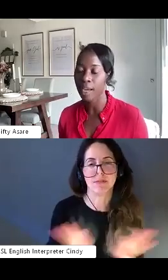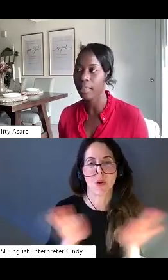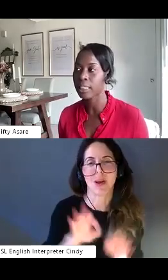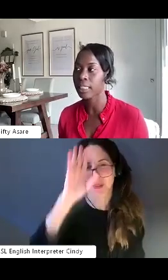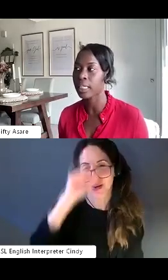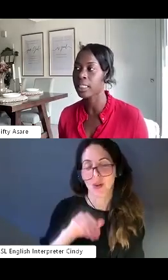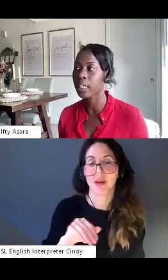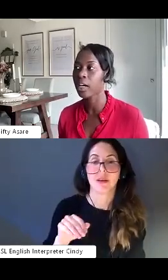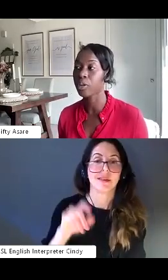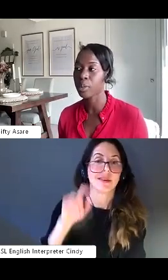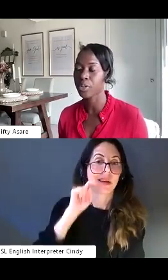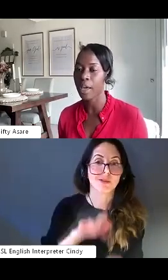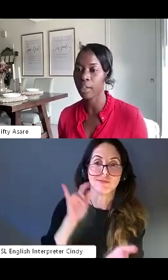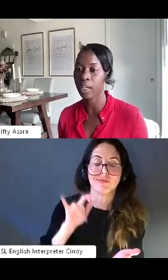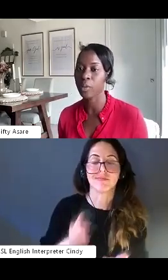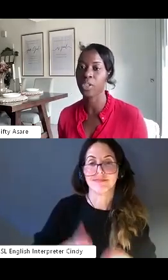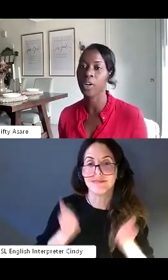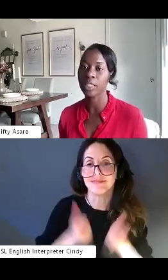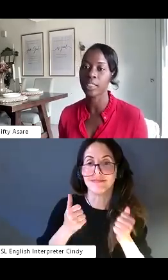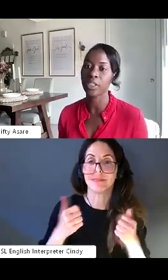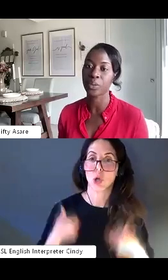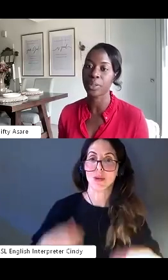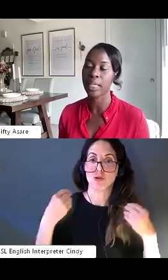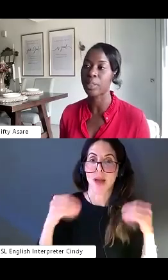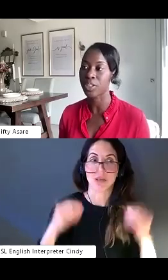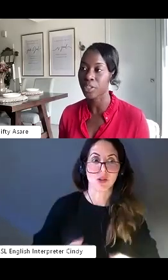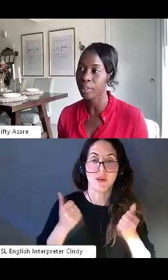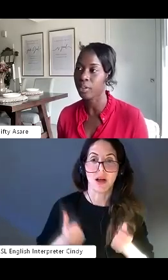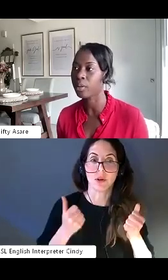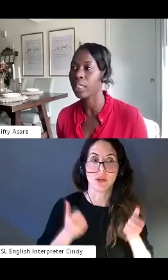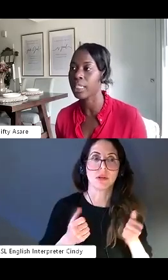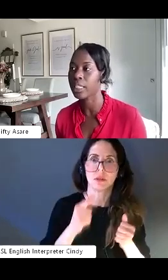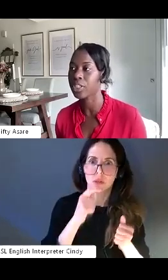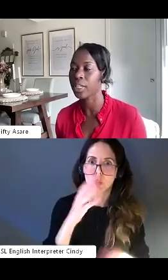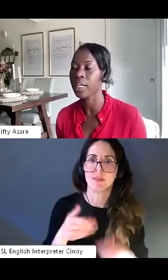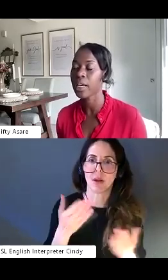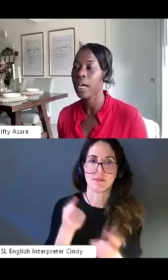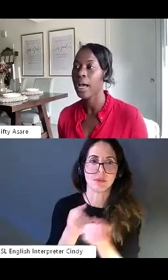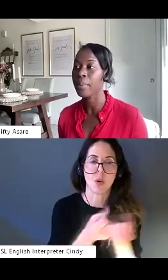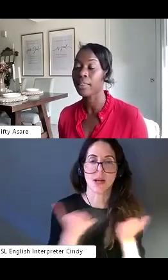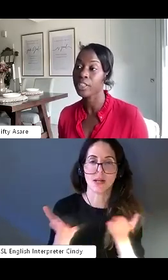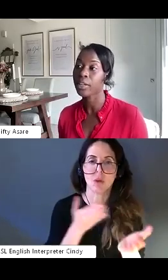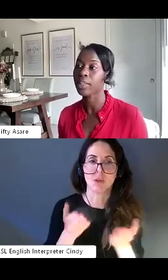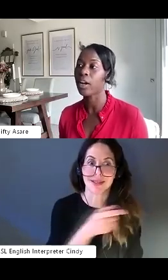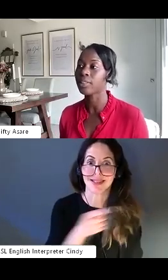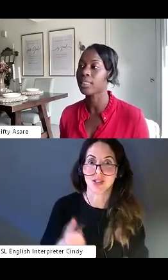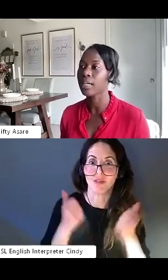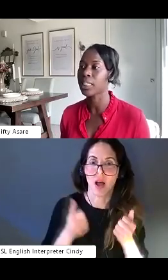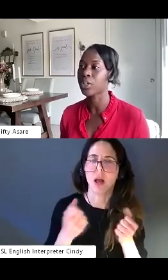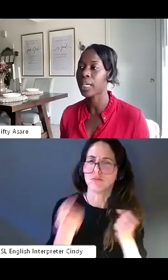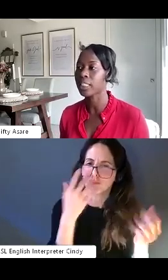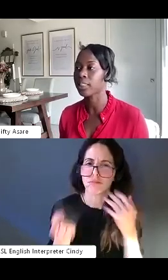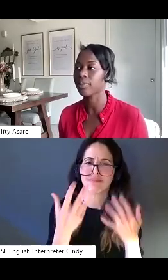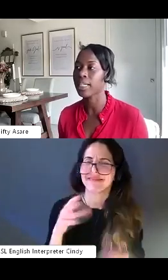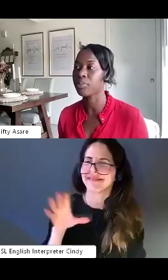sexual violence and of human trafficking, which are all individuals that we serve within our organization. And they've shared that oftentimes